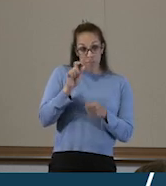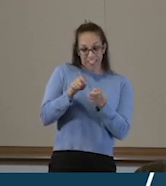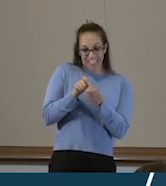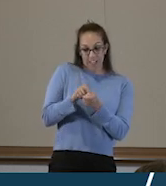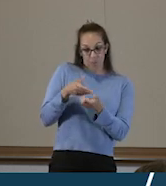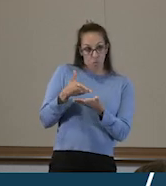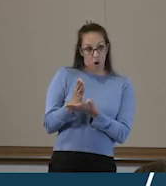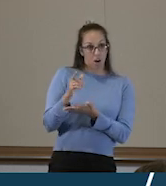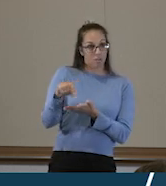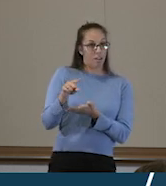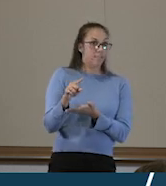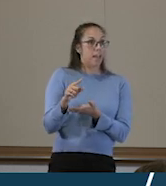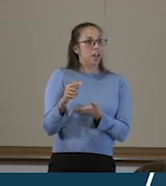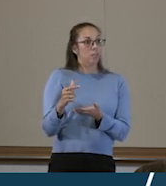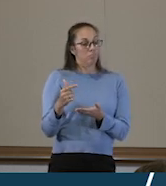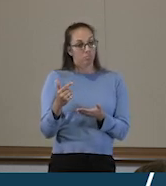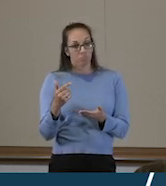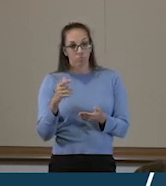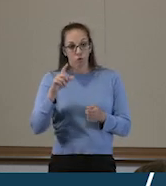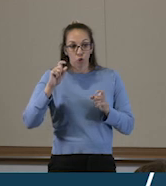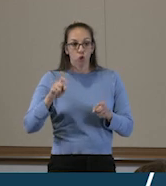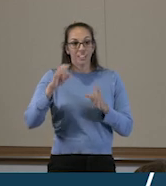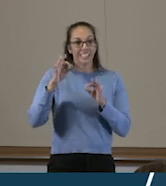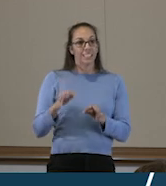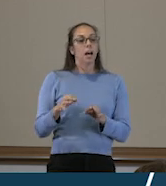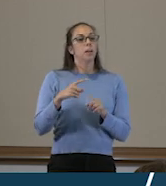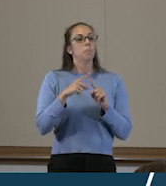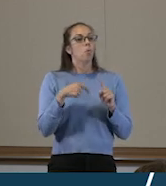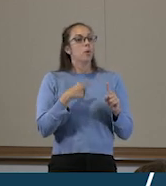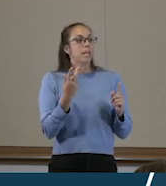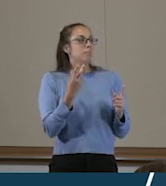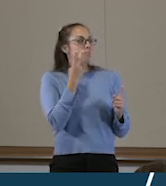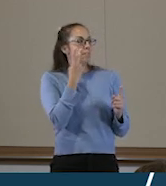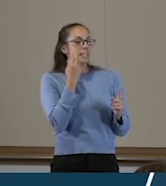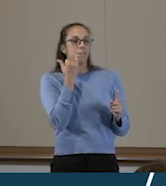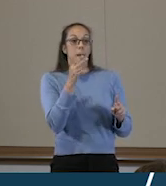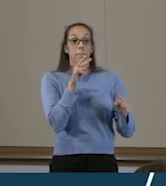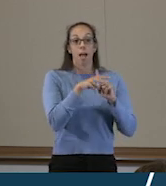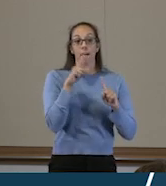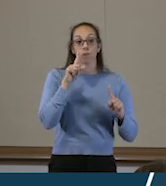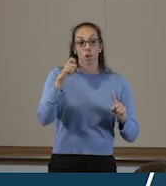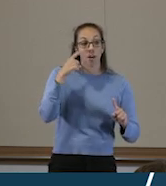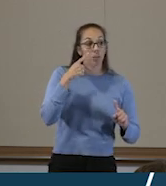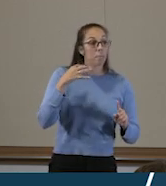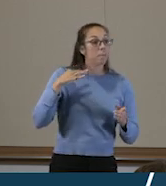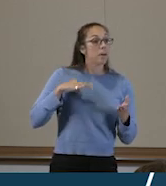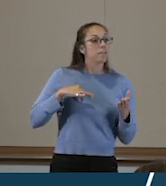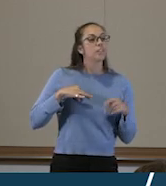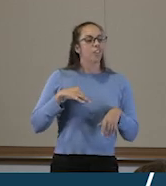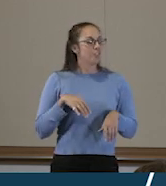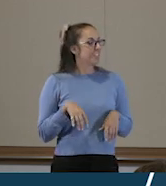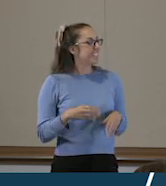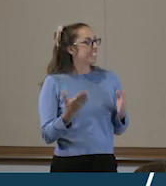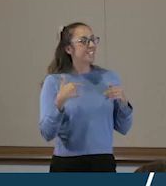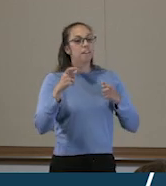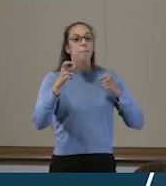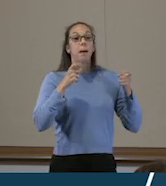right to contract, sue and defend lawsuits, apply for government benefits, manage property,